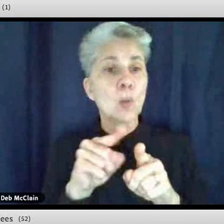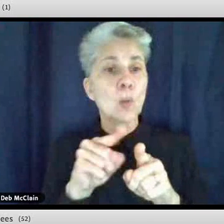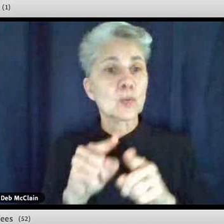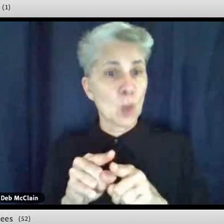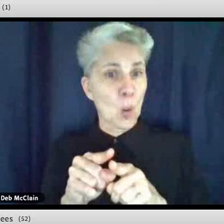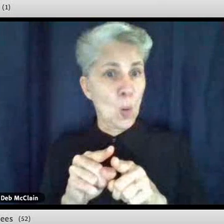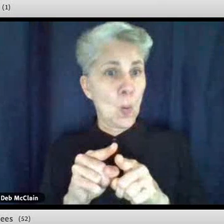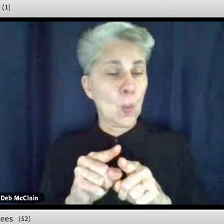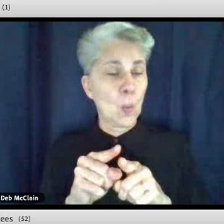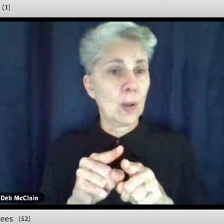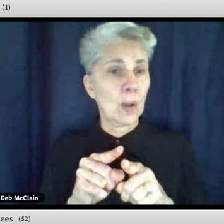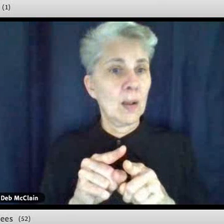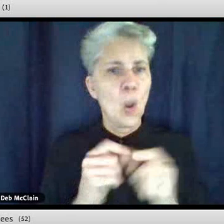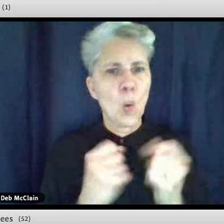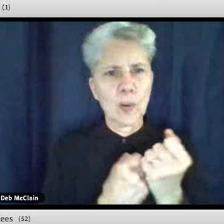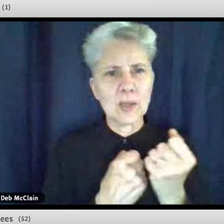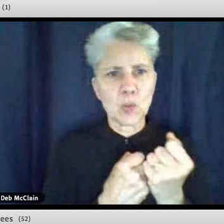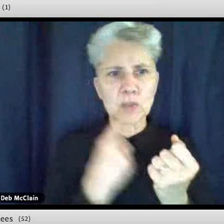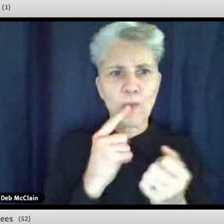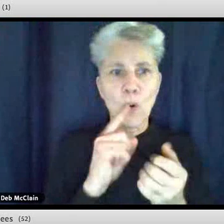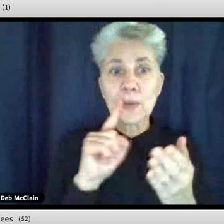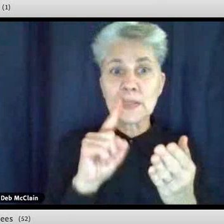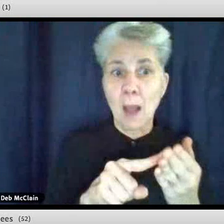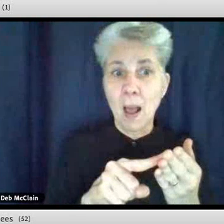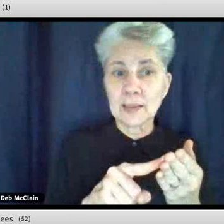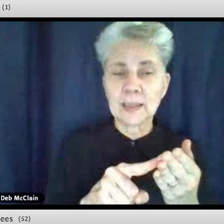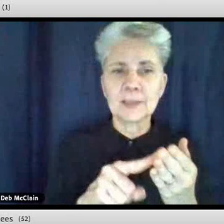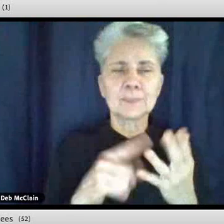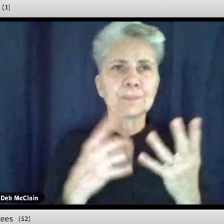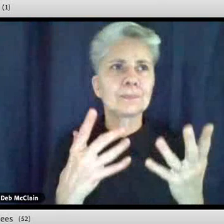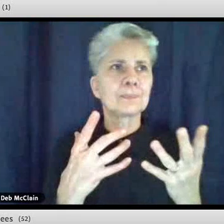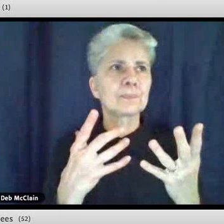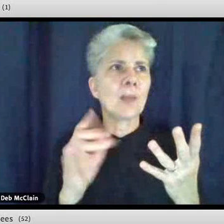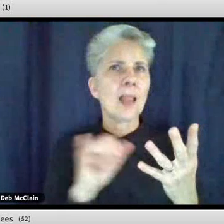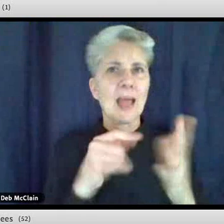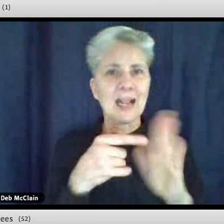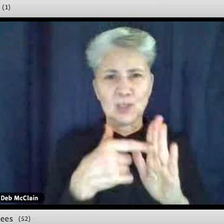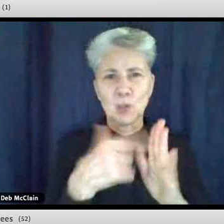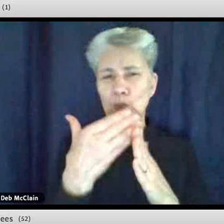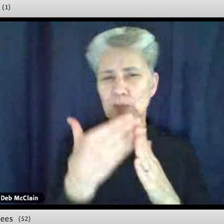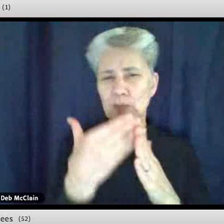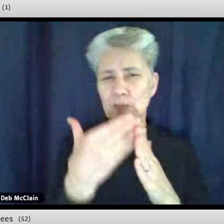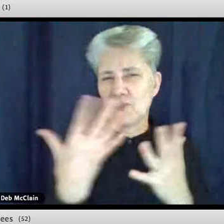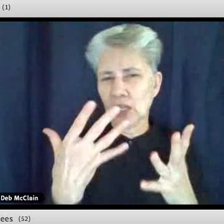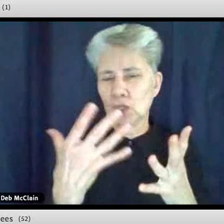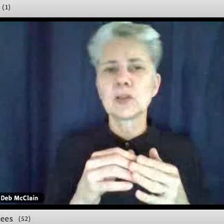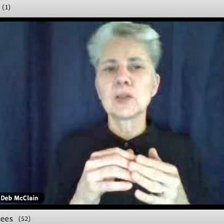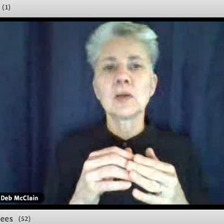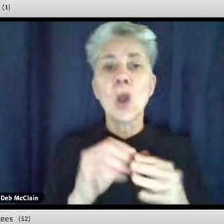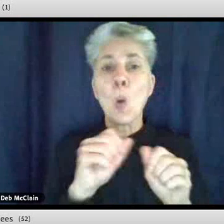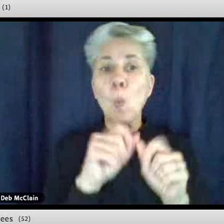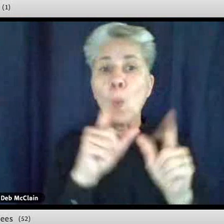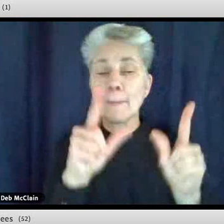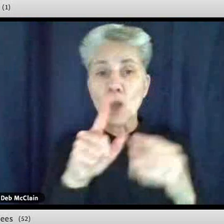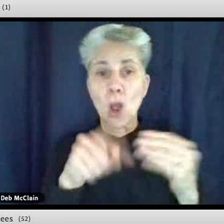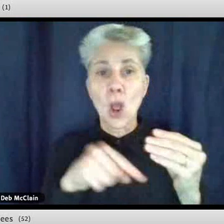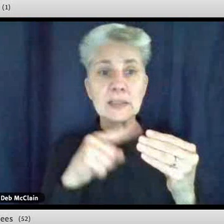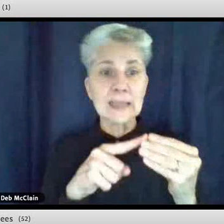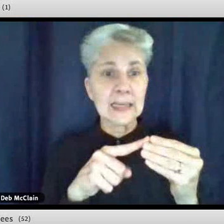library in Florida, but there's also resources for responding. Like I just showed you some of